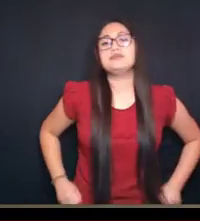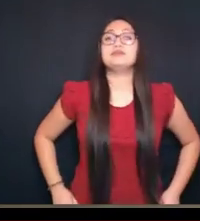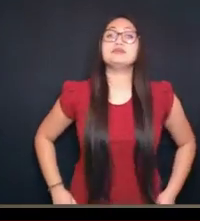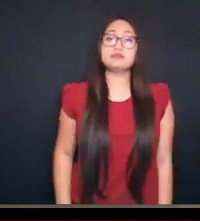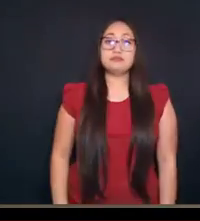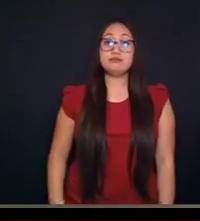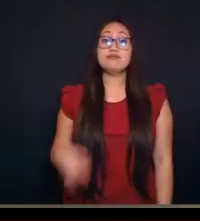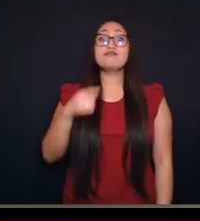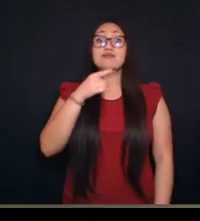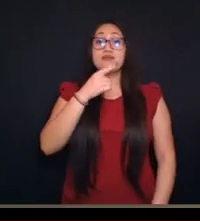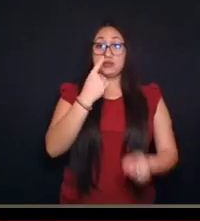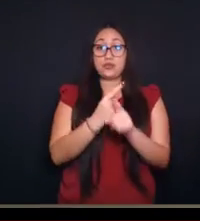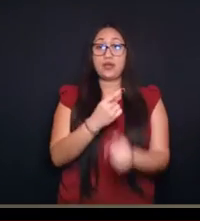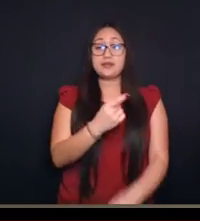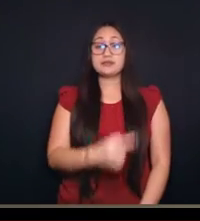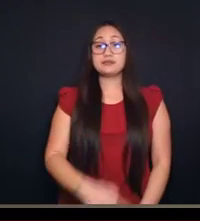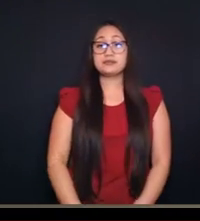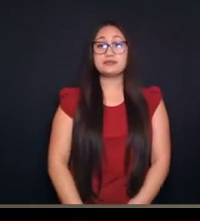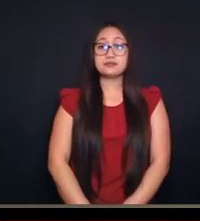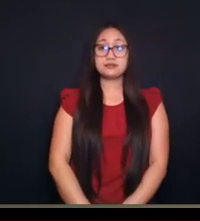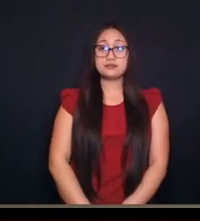He is correct.